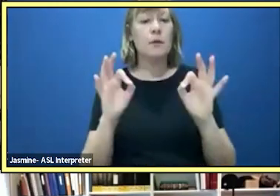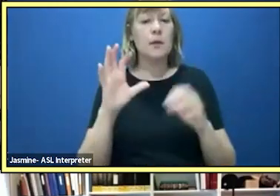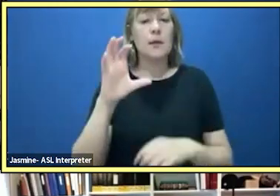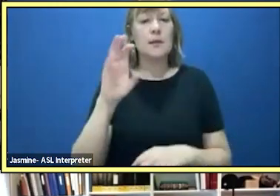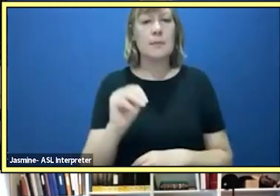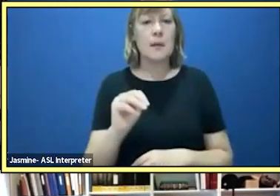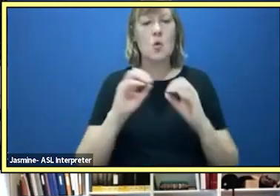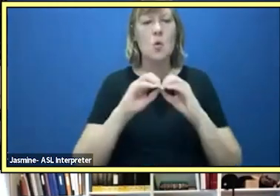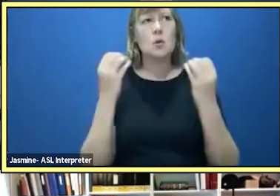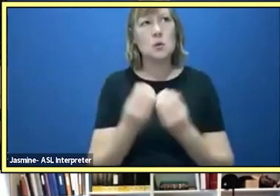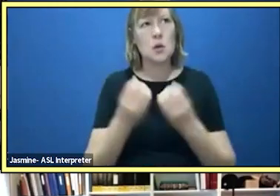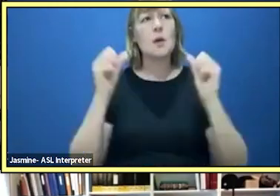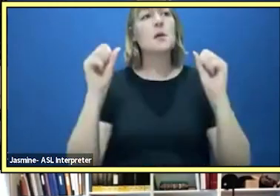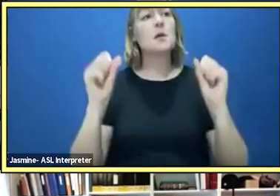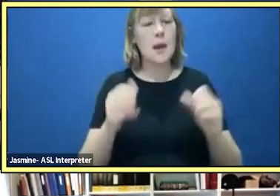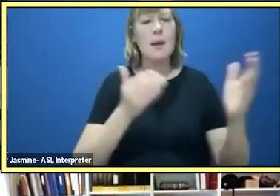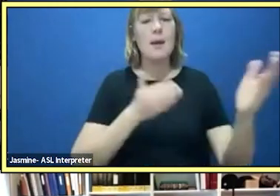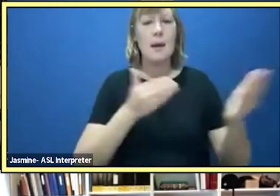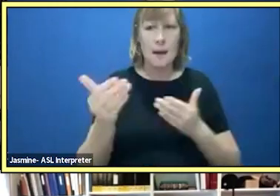parts of case management.